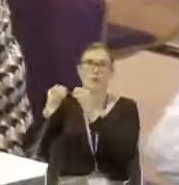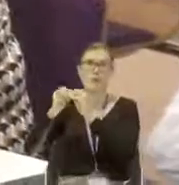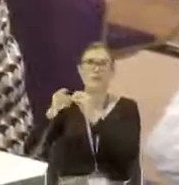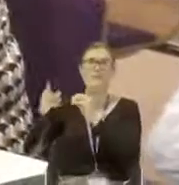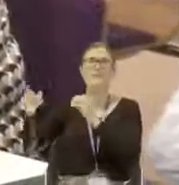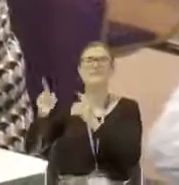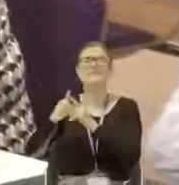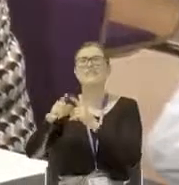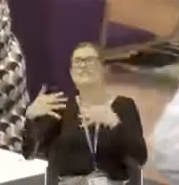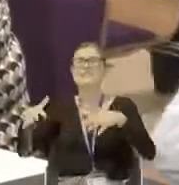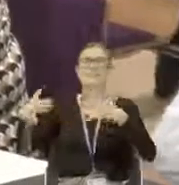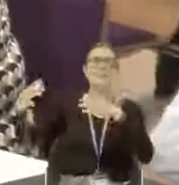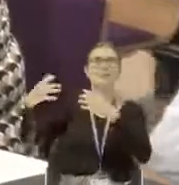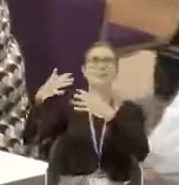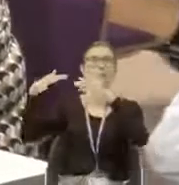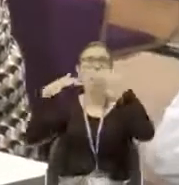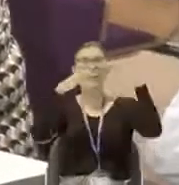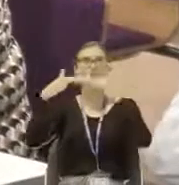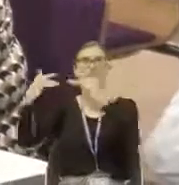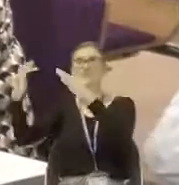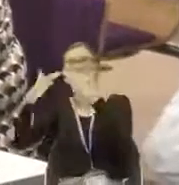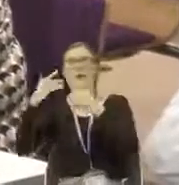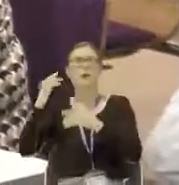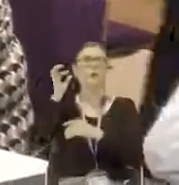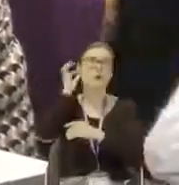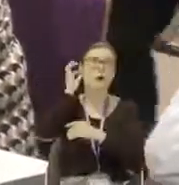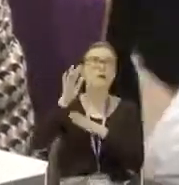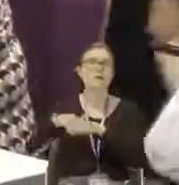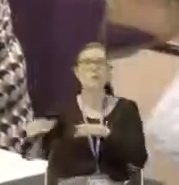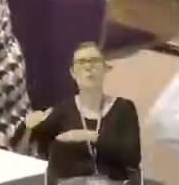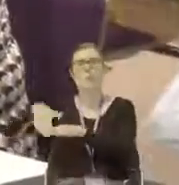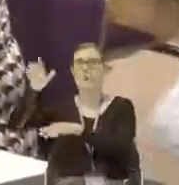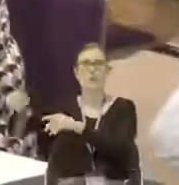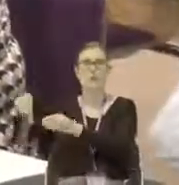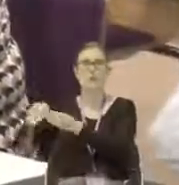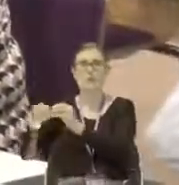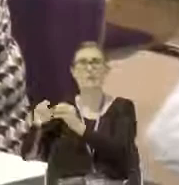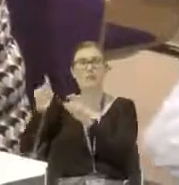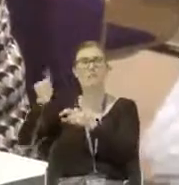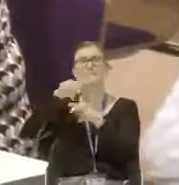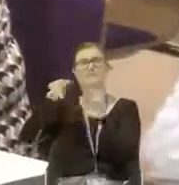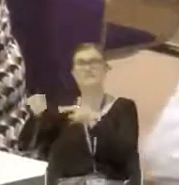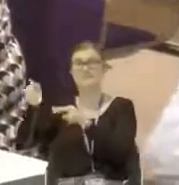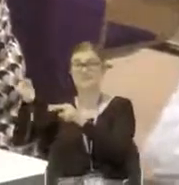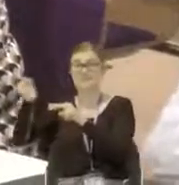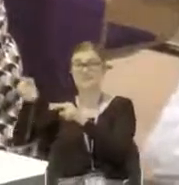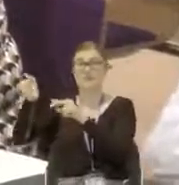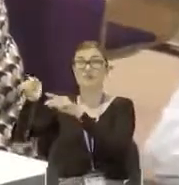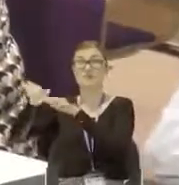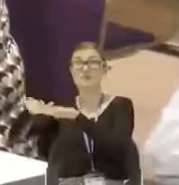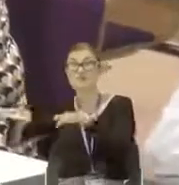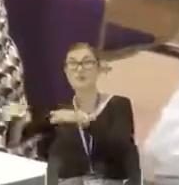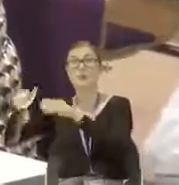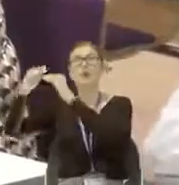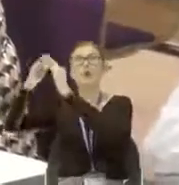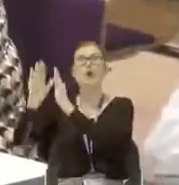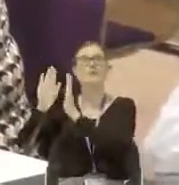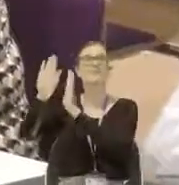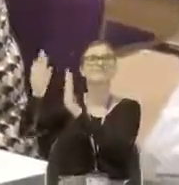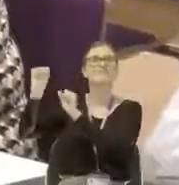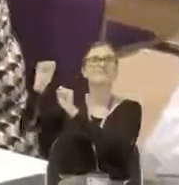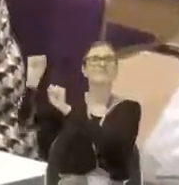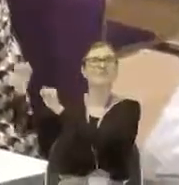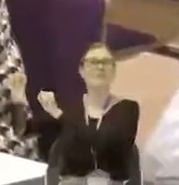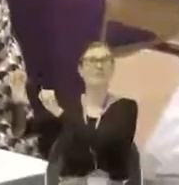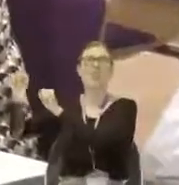may be forced to flee their homes, some torn from their families and exposed to exploitation and abuse